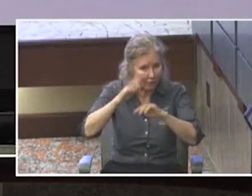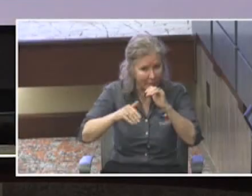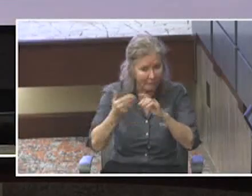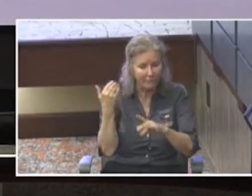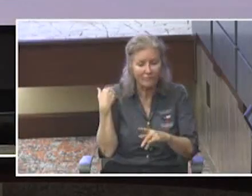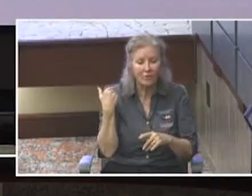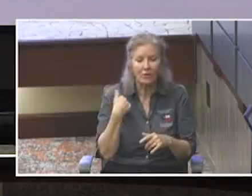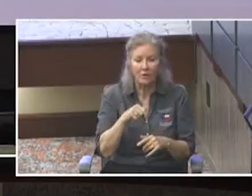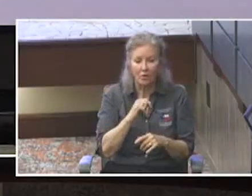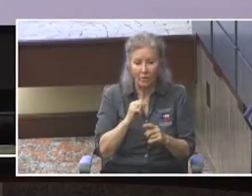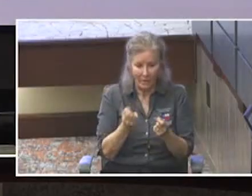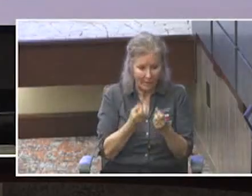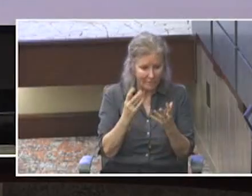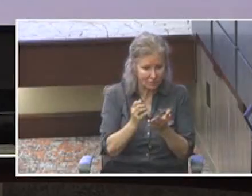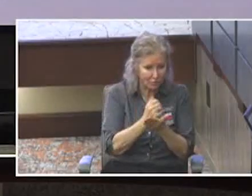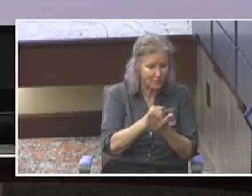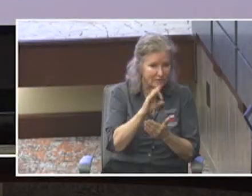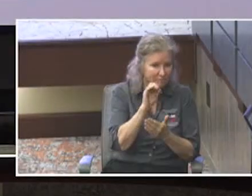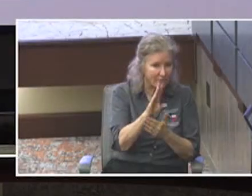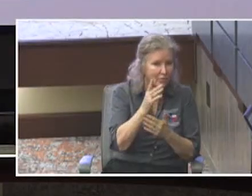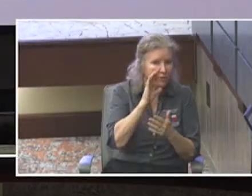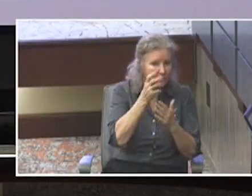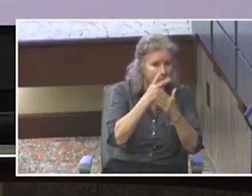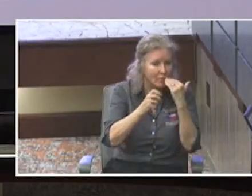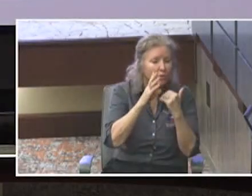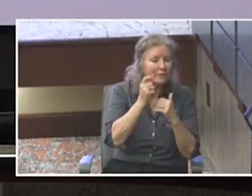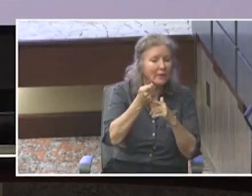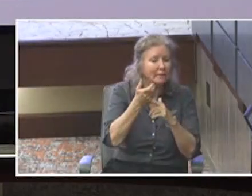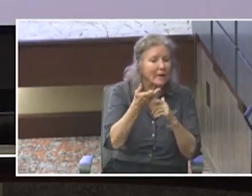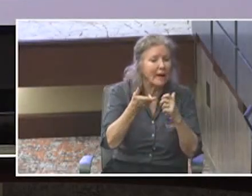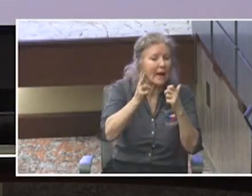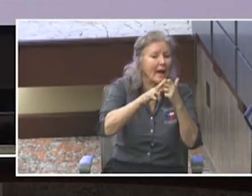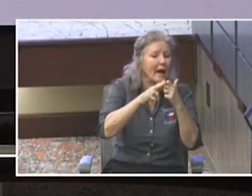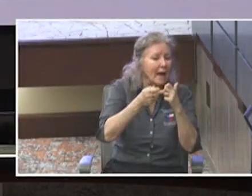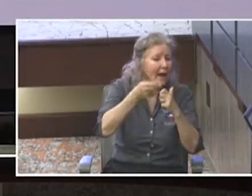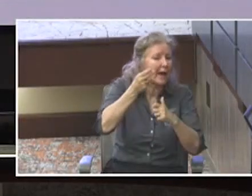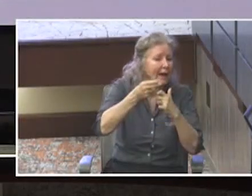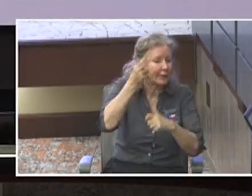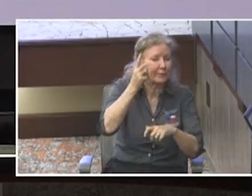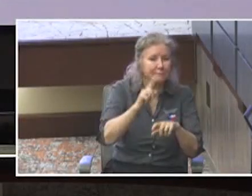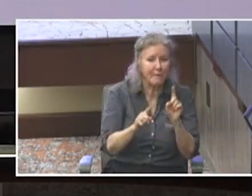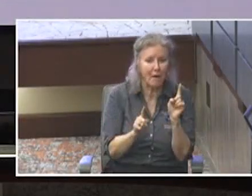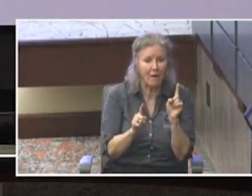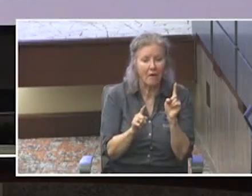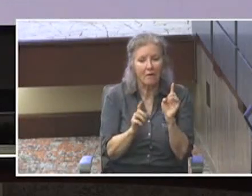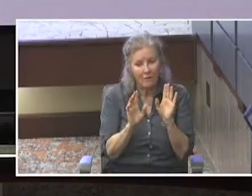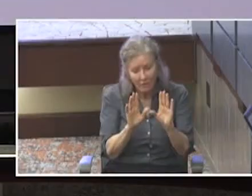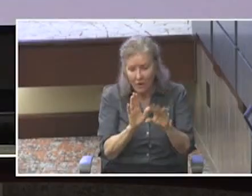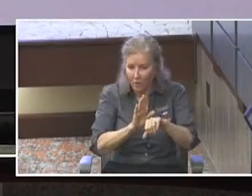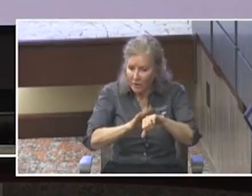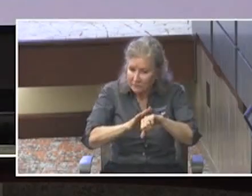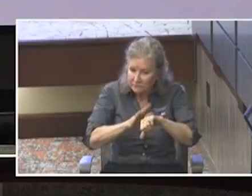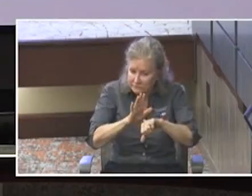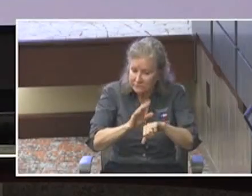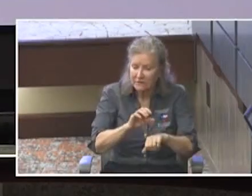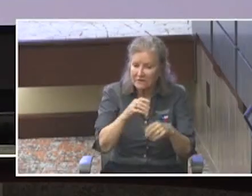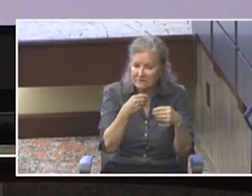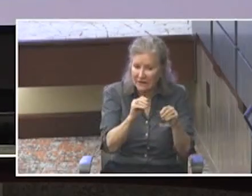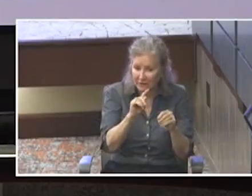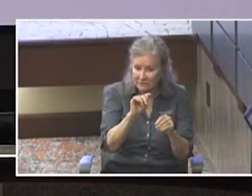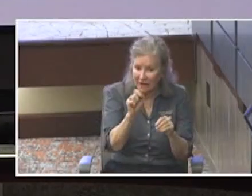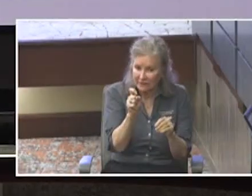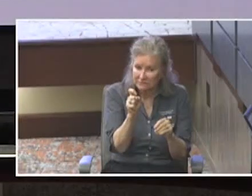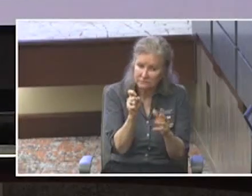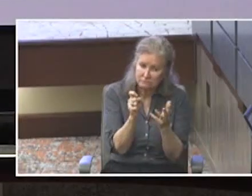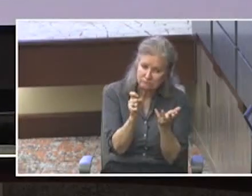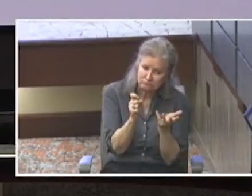we've received in February, that projection will be a little bit higher. But again, we always want to caution with sales taxes because